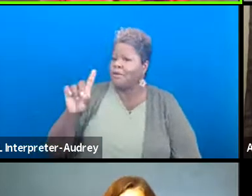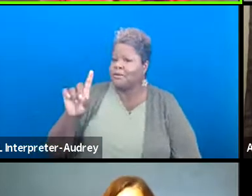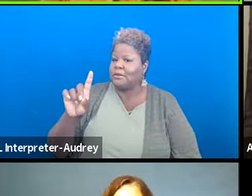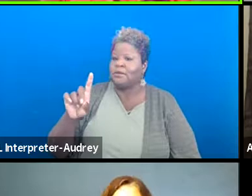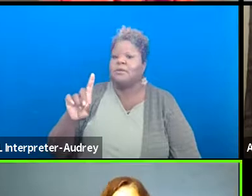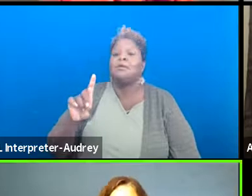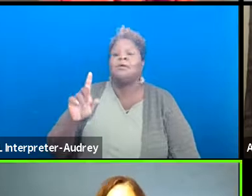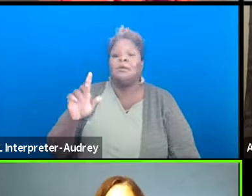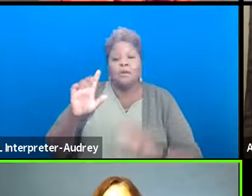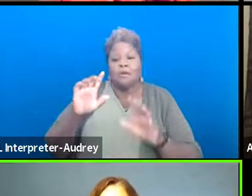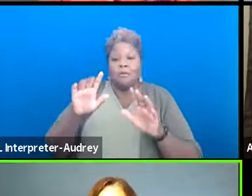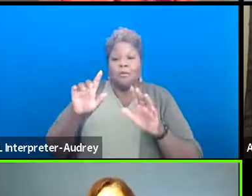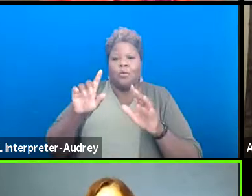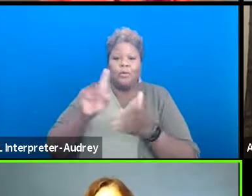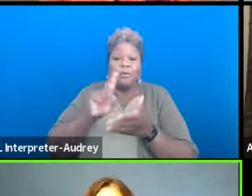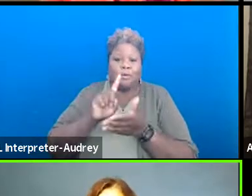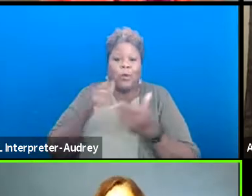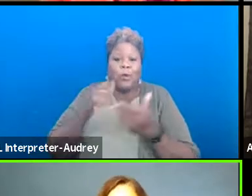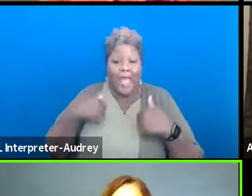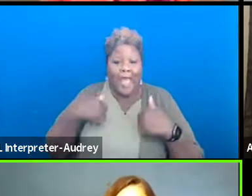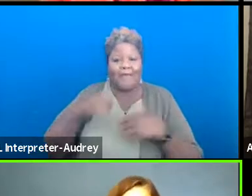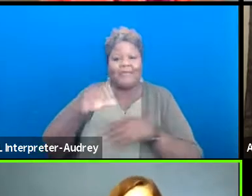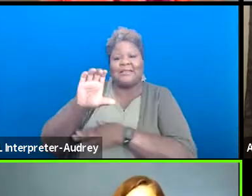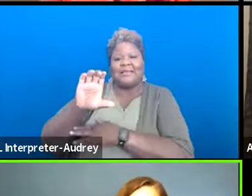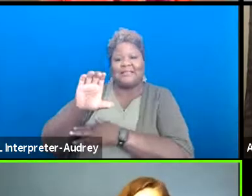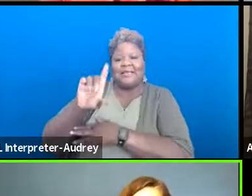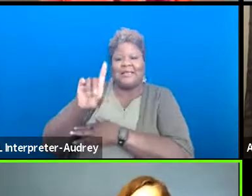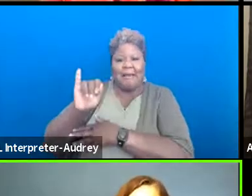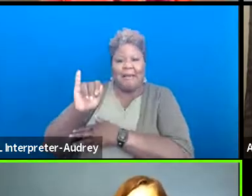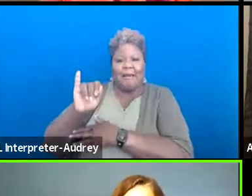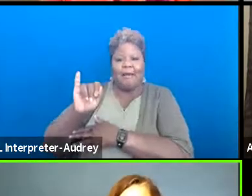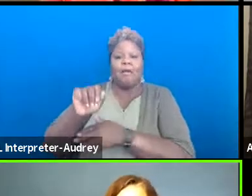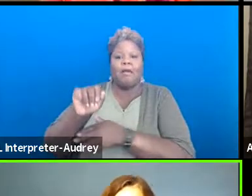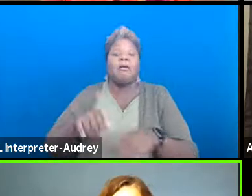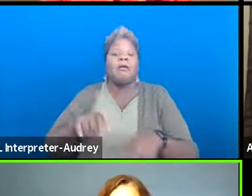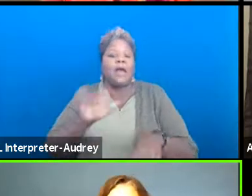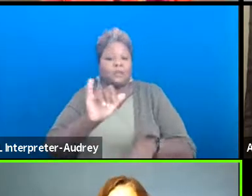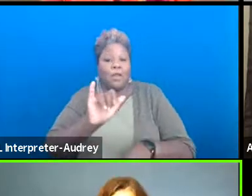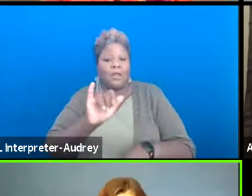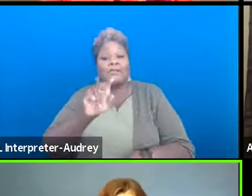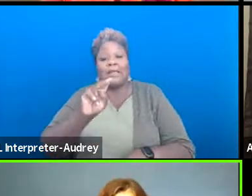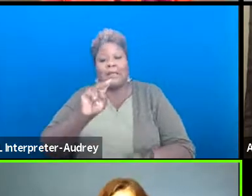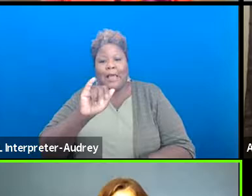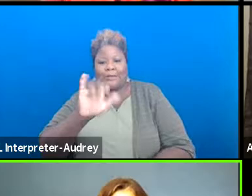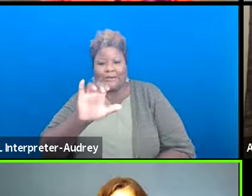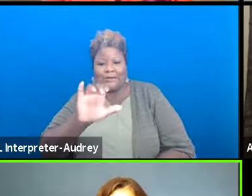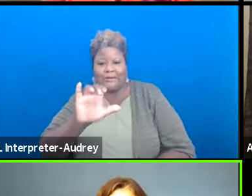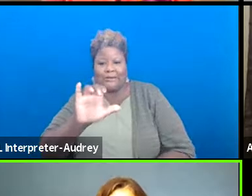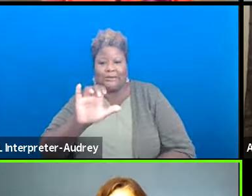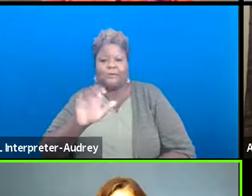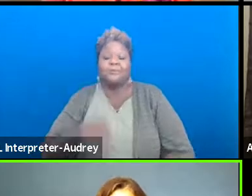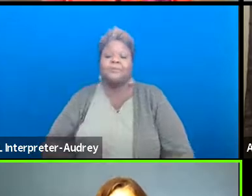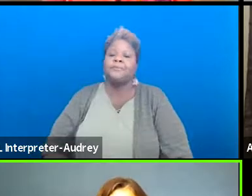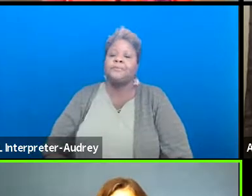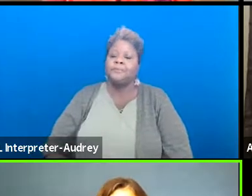testing suite. So we do the CDI as well as the NIC.